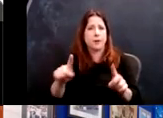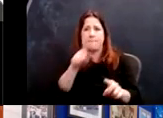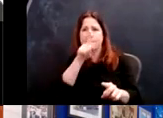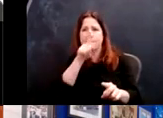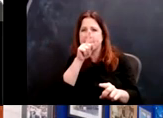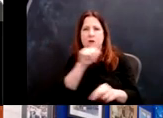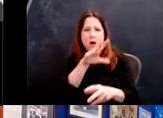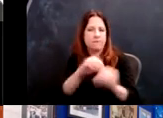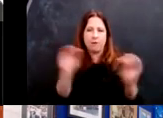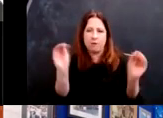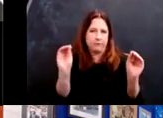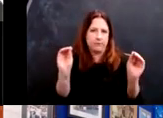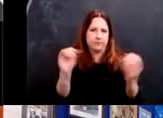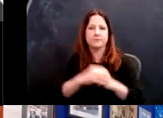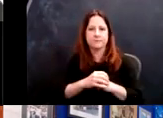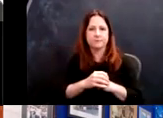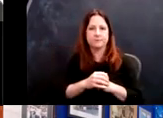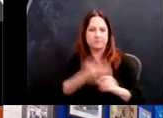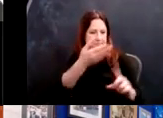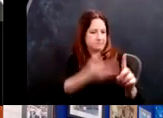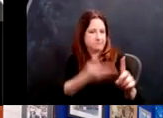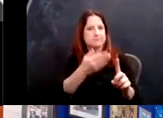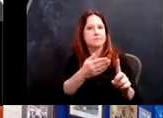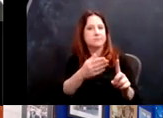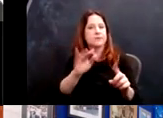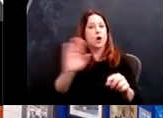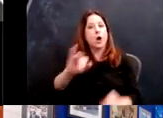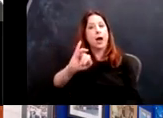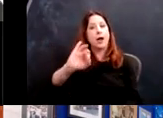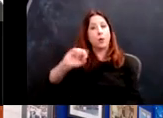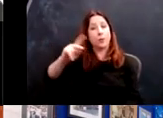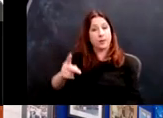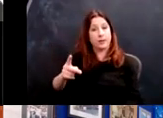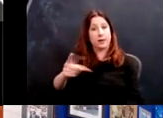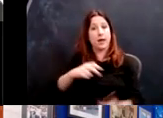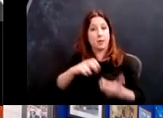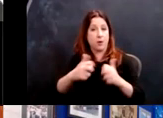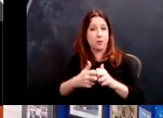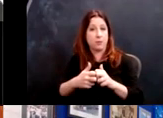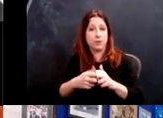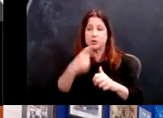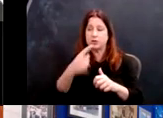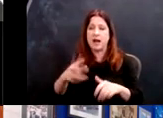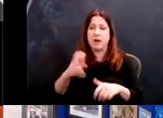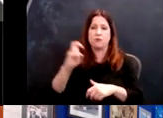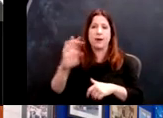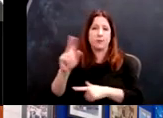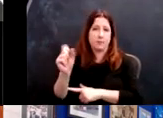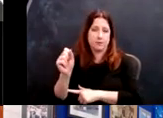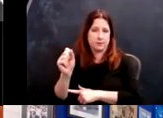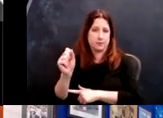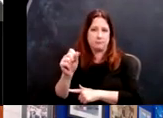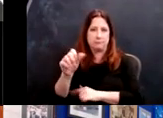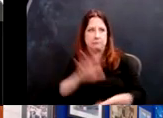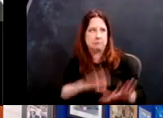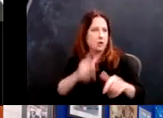really involved. She had an incident at her IOP and said she was riding the bus, not sure where to